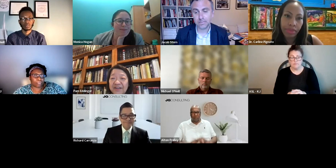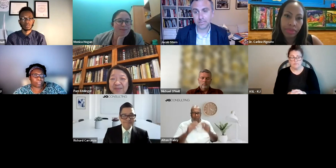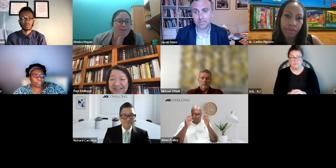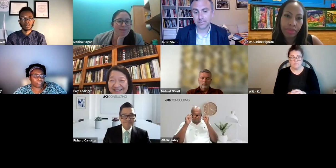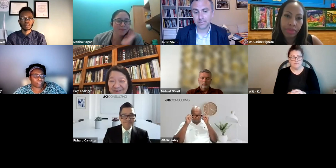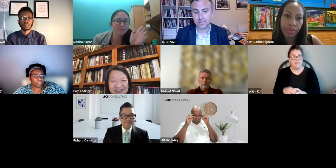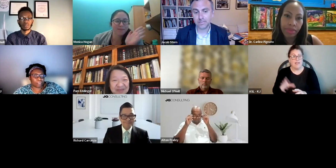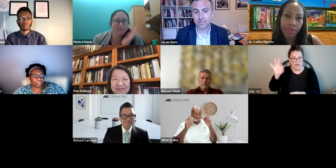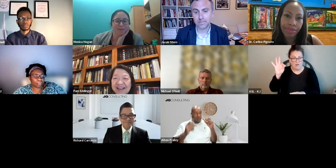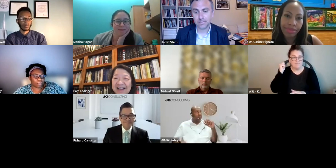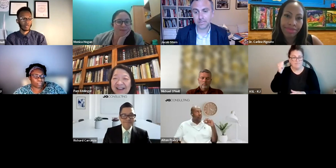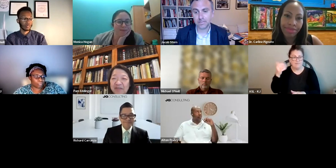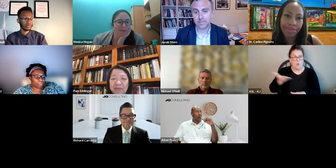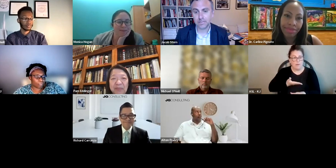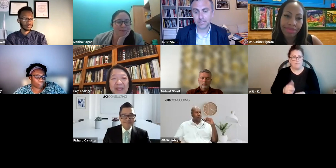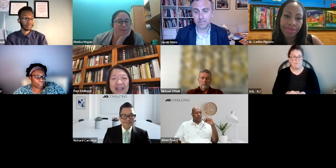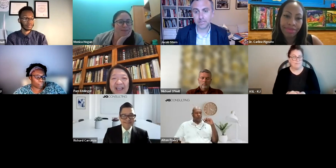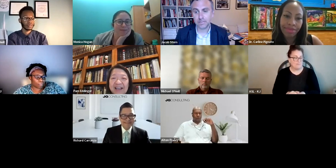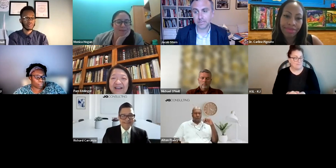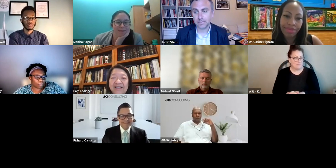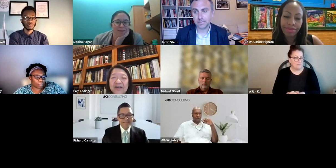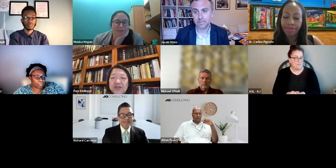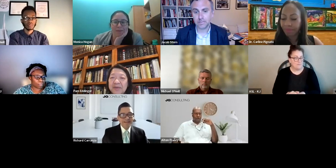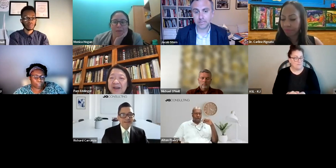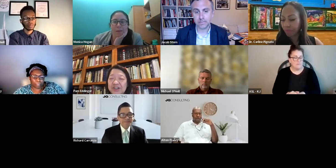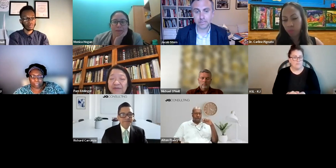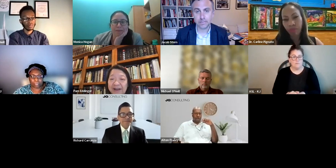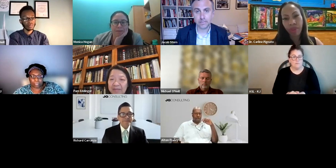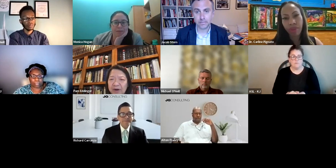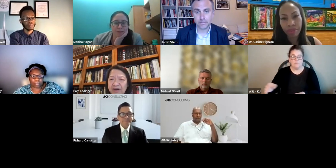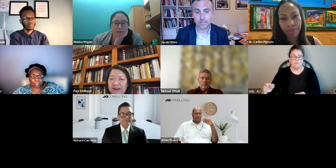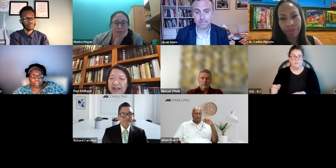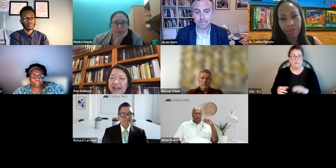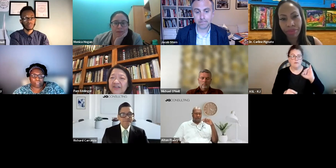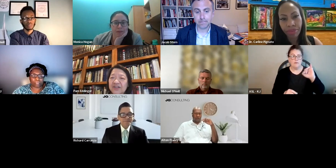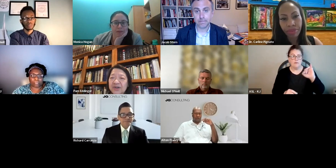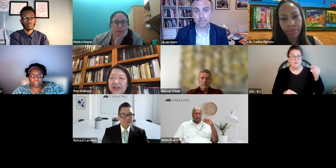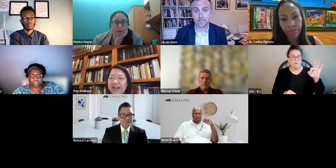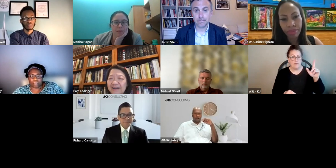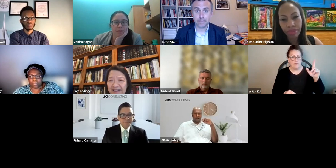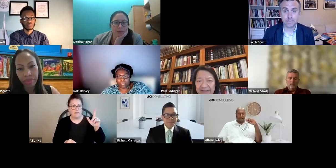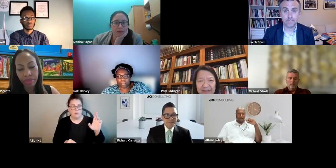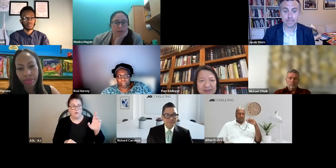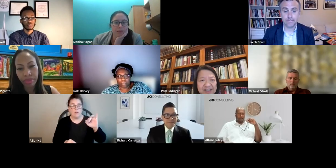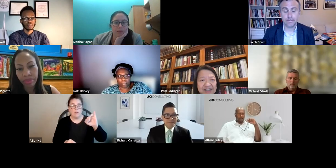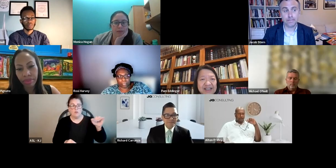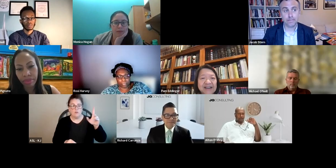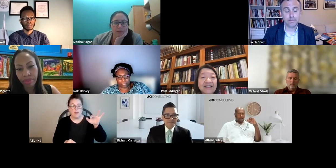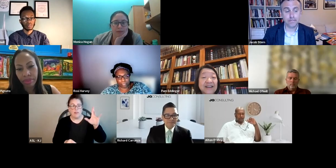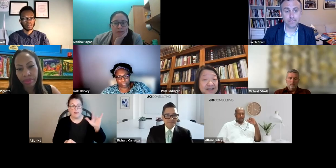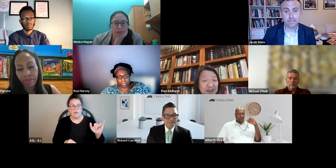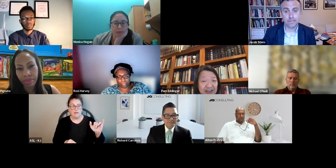oh, there's Monica. Welcome. And they are joined by Jeff Lambert and Joey Headley from the